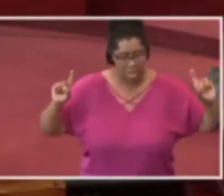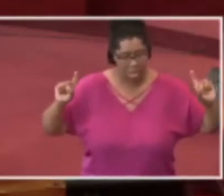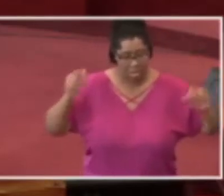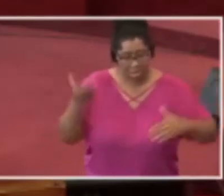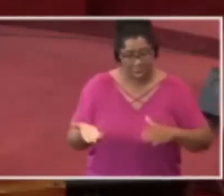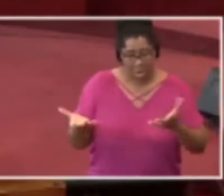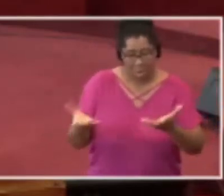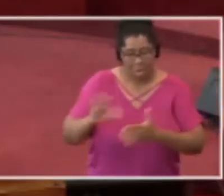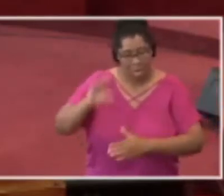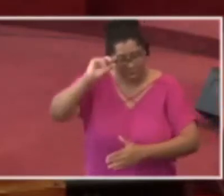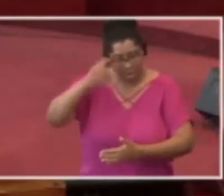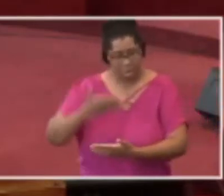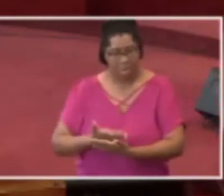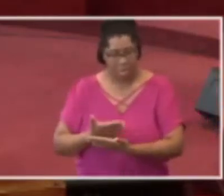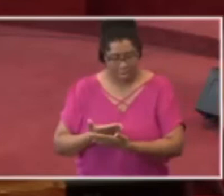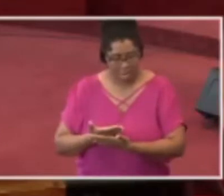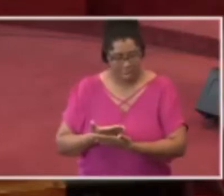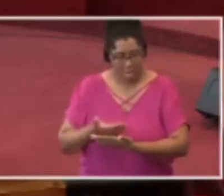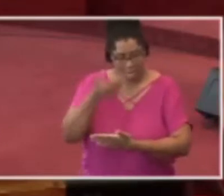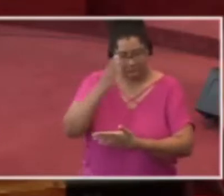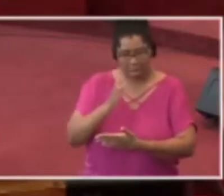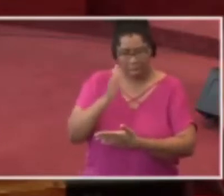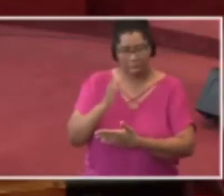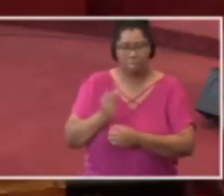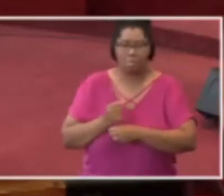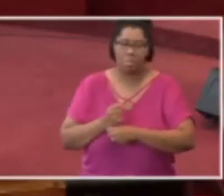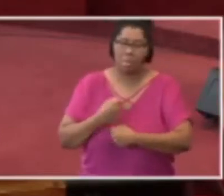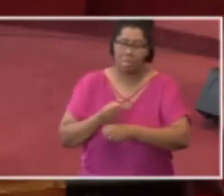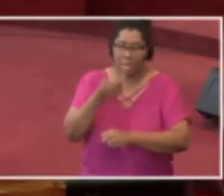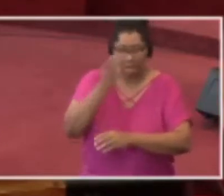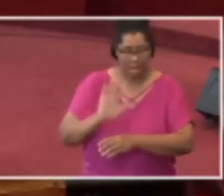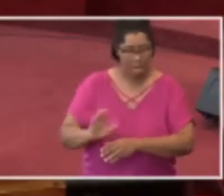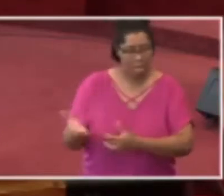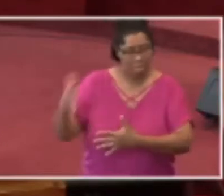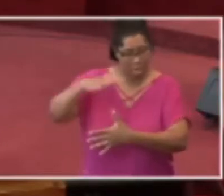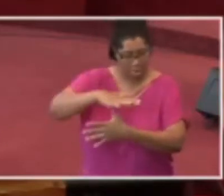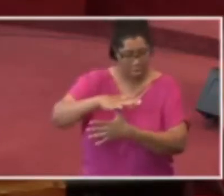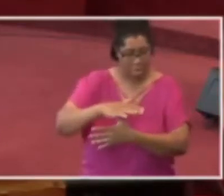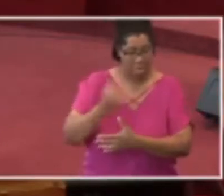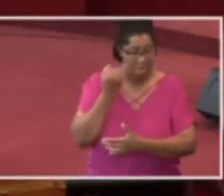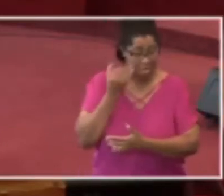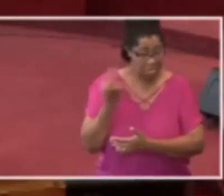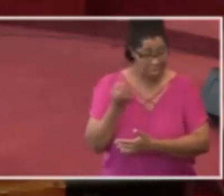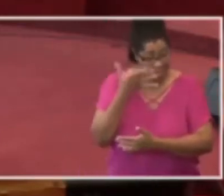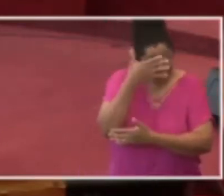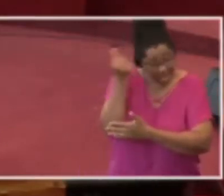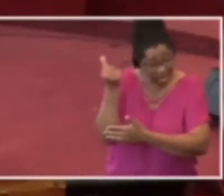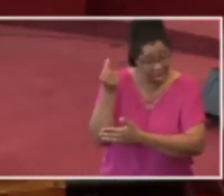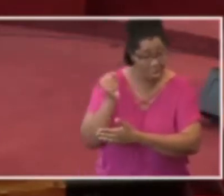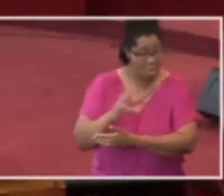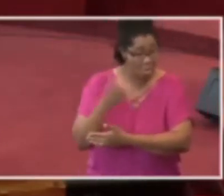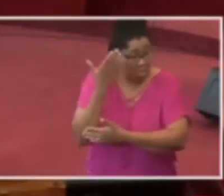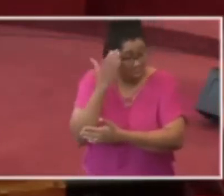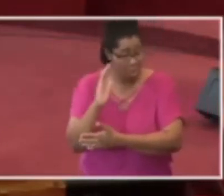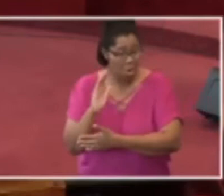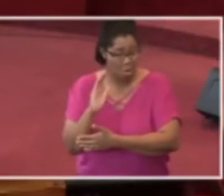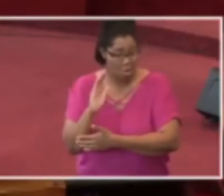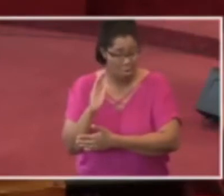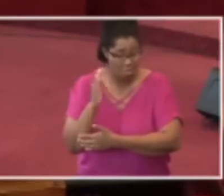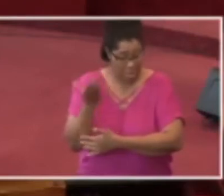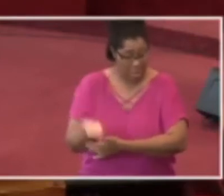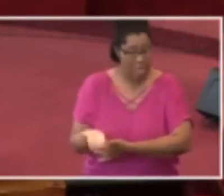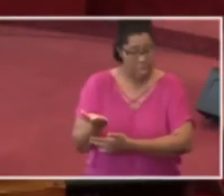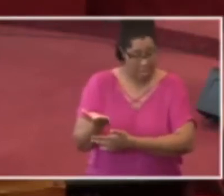to prioritize God as well. So just in case someone forgot or simply did not know, it is this King